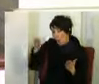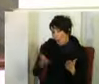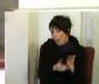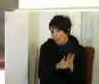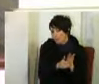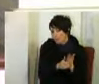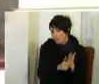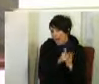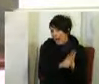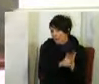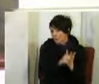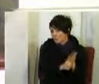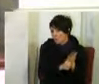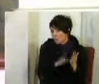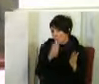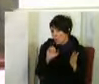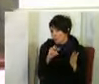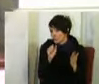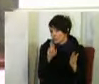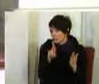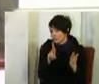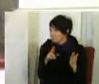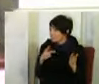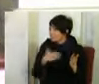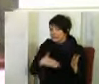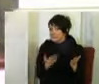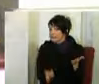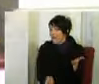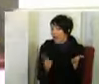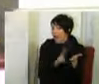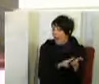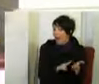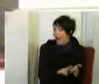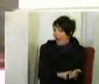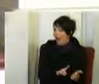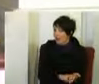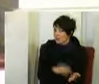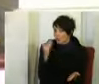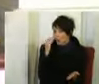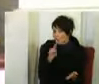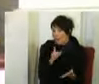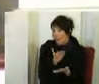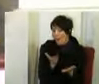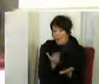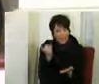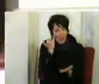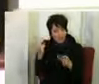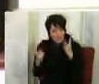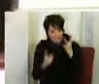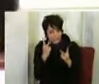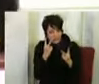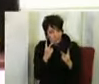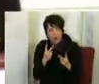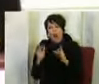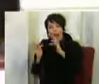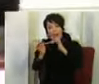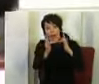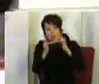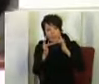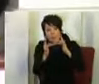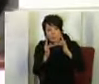welcome brochure, so please do sign in for us this morning. Do let us know that you've been present. And if you are worshiping with us online this morning, on